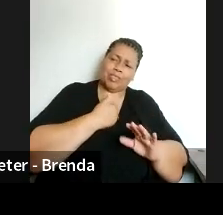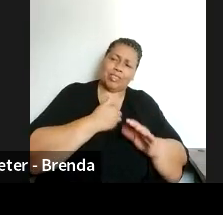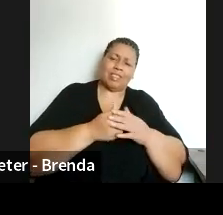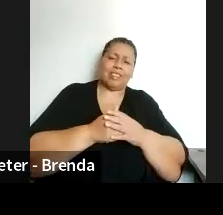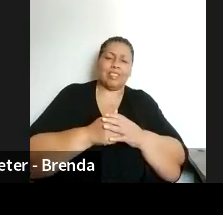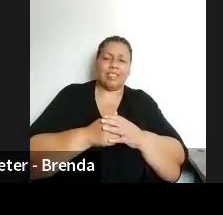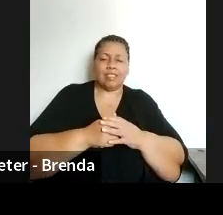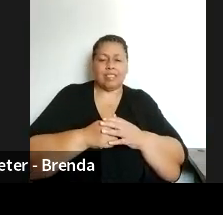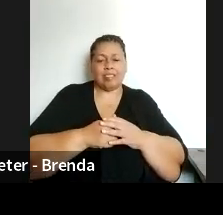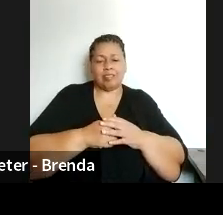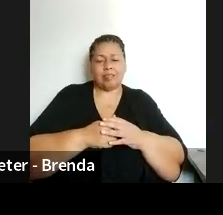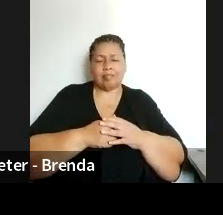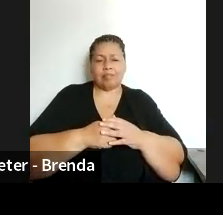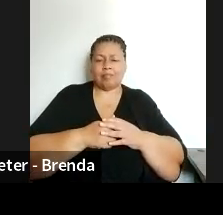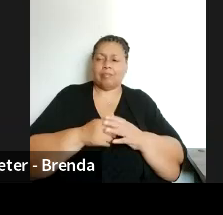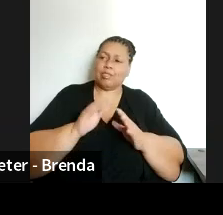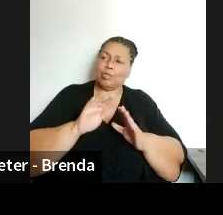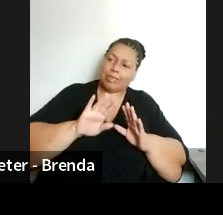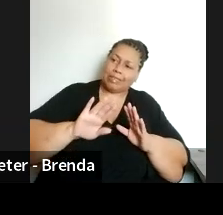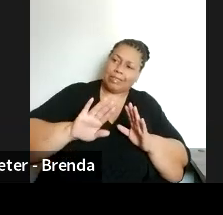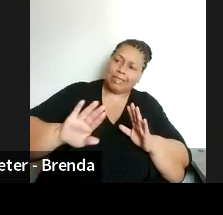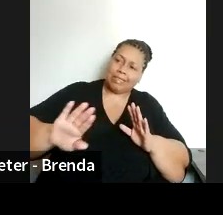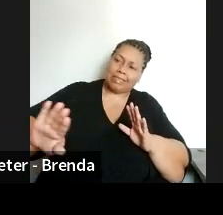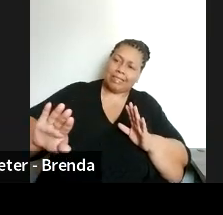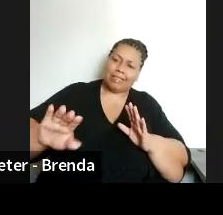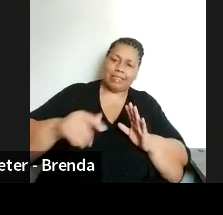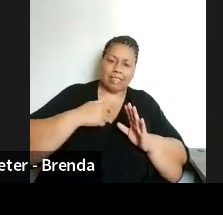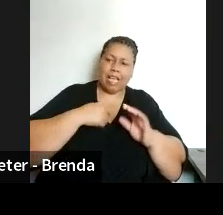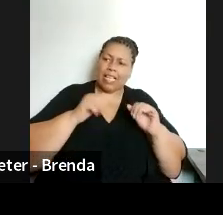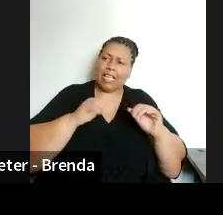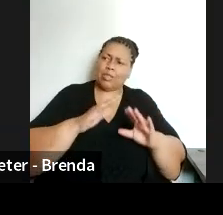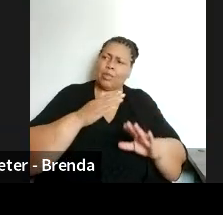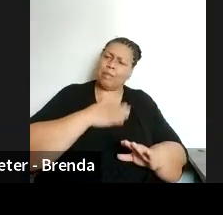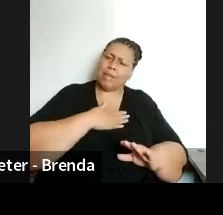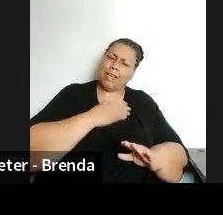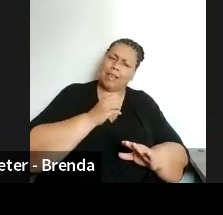Like, you push them away and say, hey, I could do this on my own.